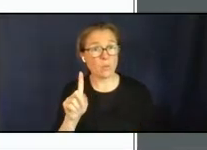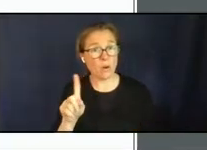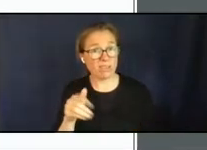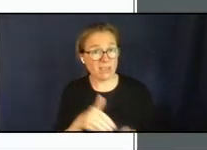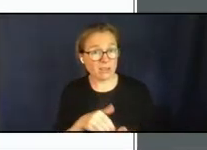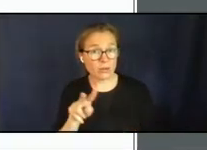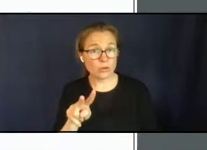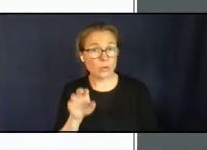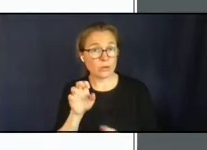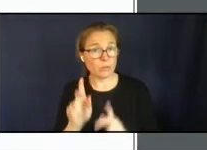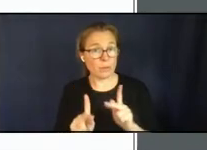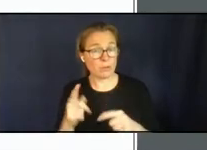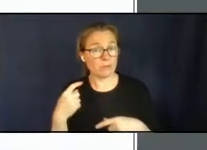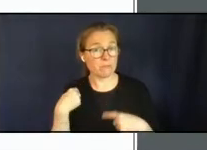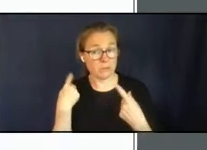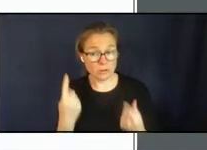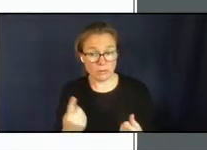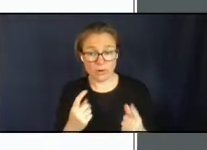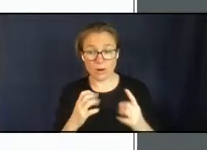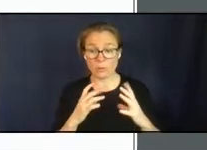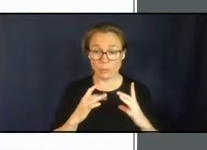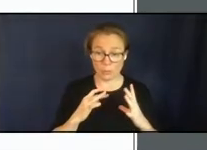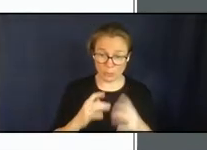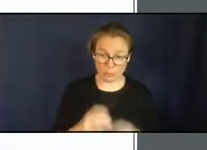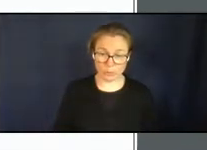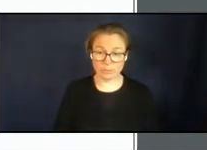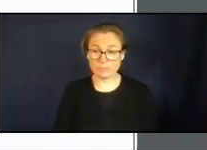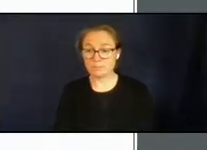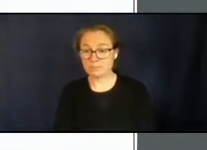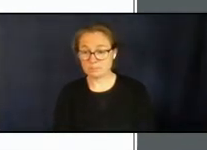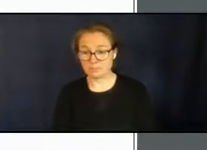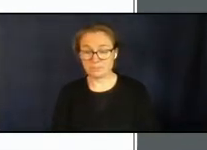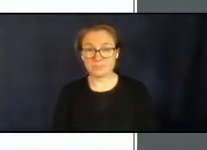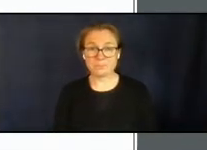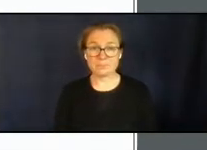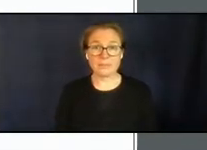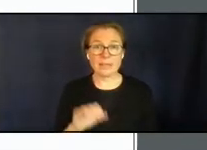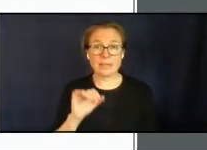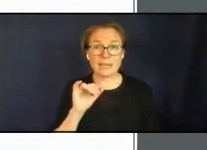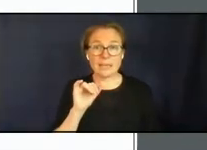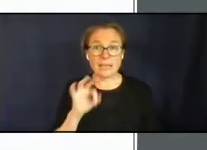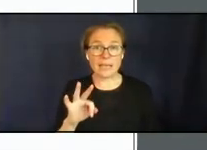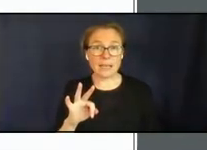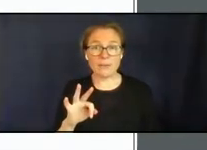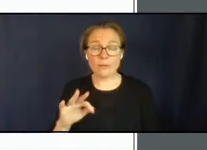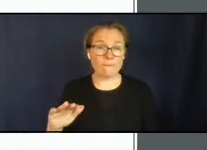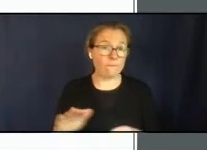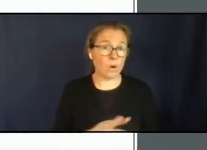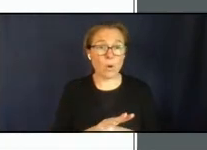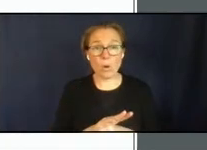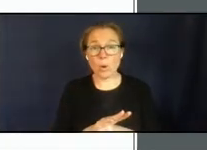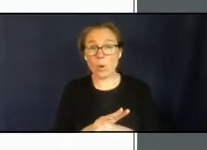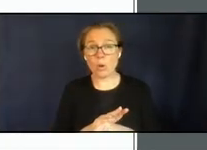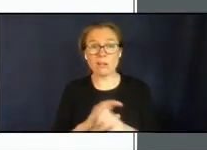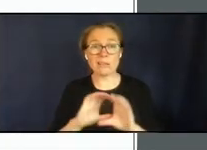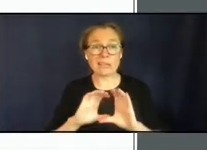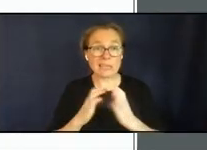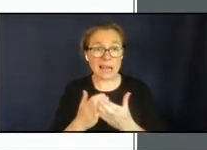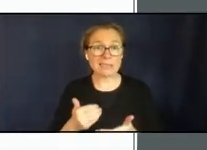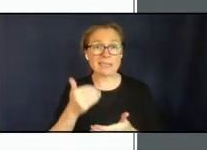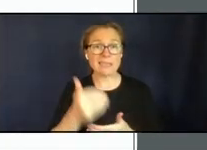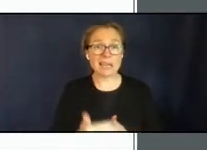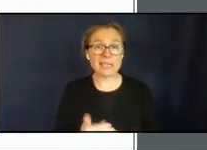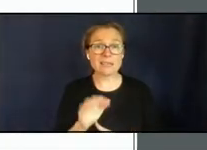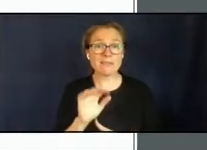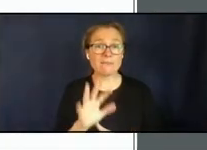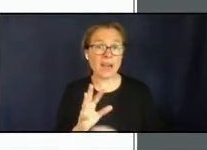that we have trained. And if we have maximal attendance in our next five sessions, we'll be at